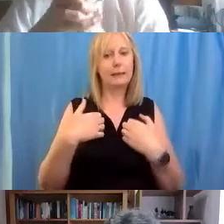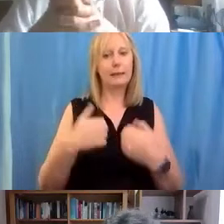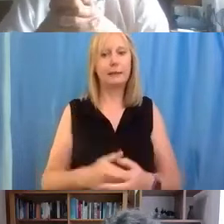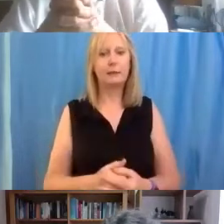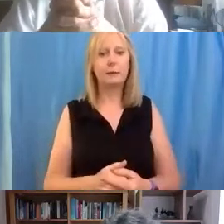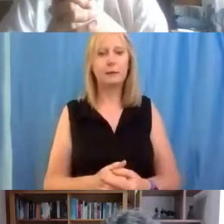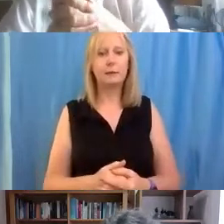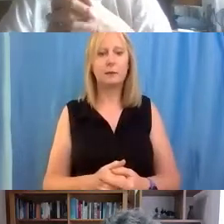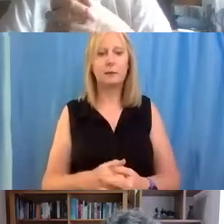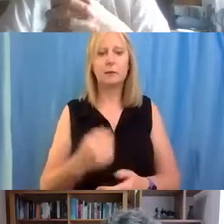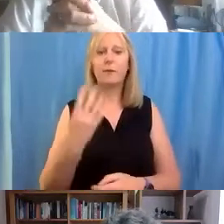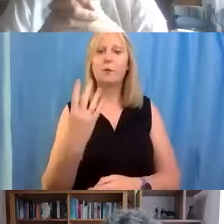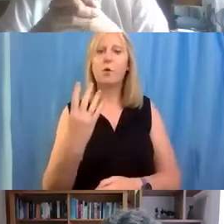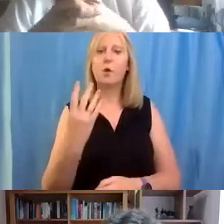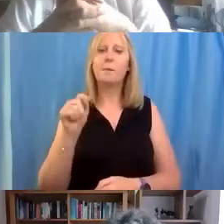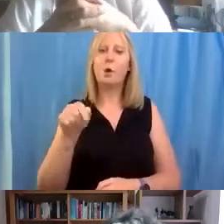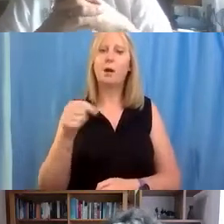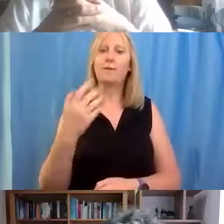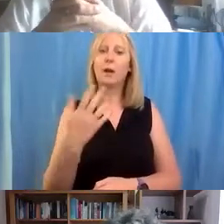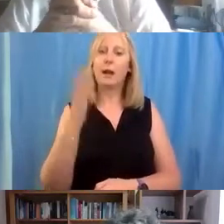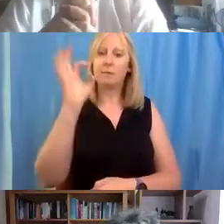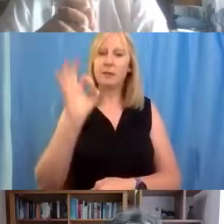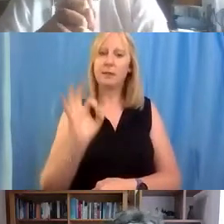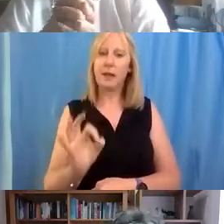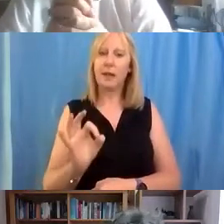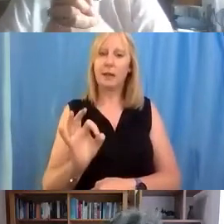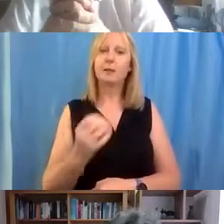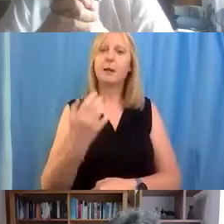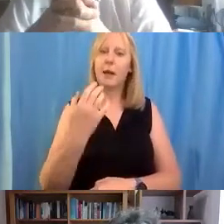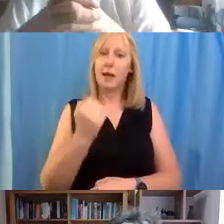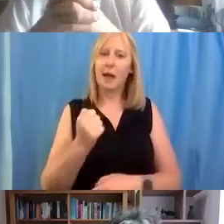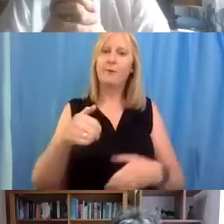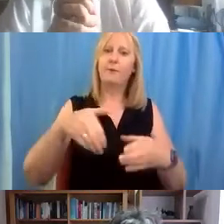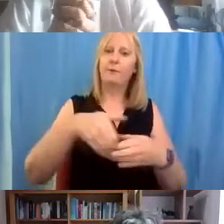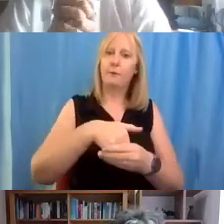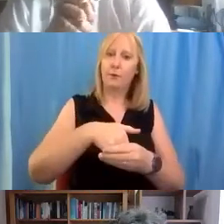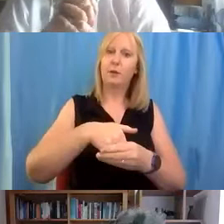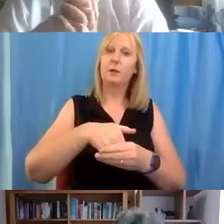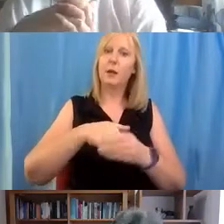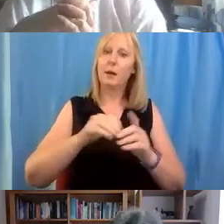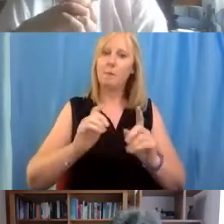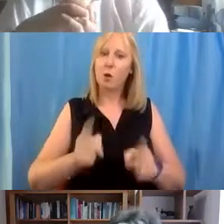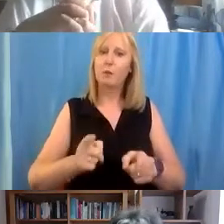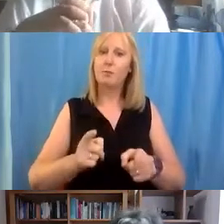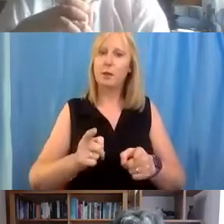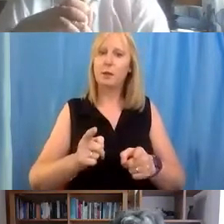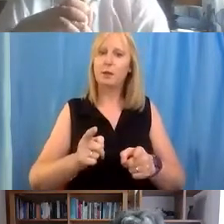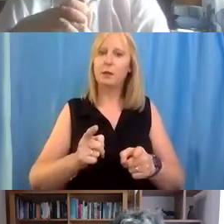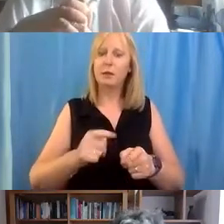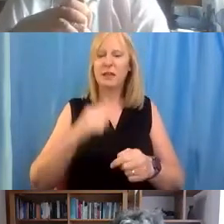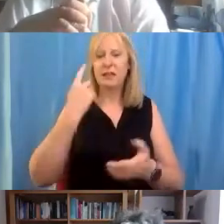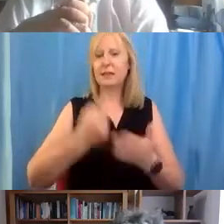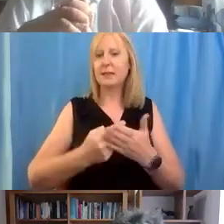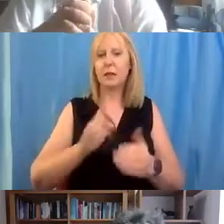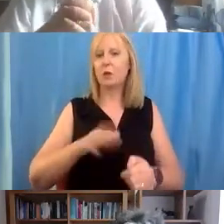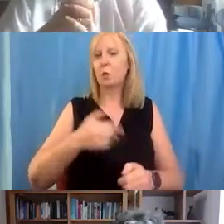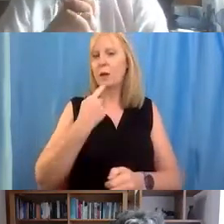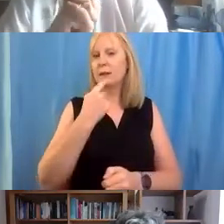about 4.5% of people who hold a public appointment have chosen the prefer not to say